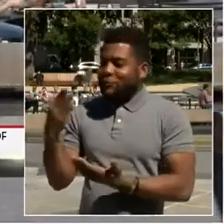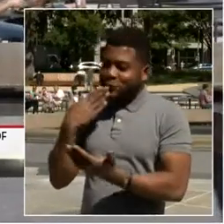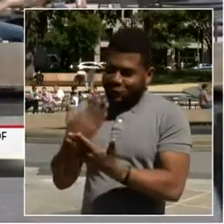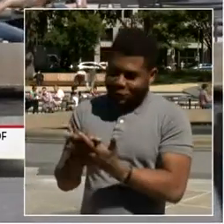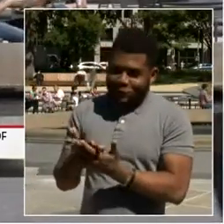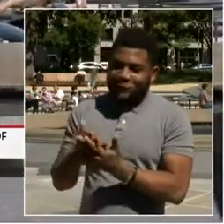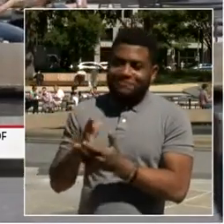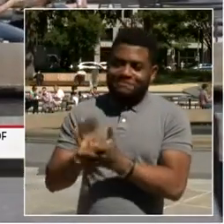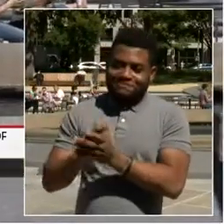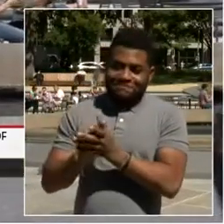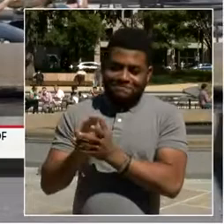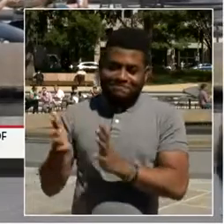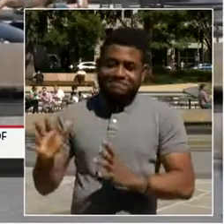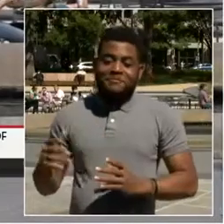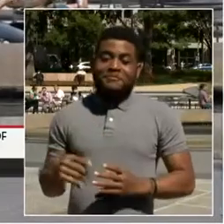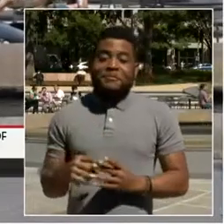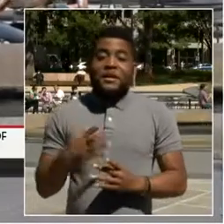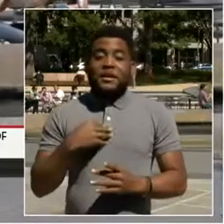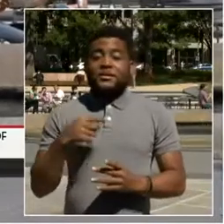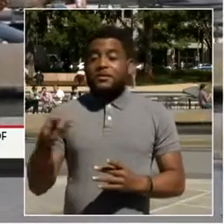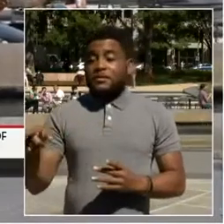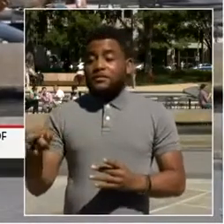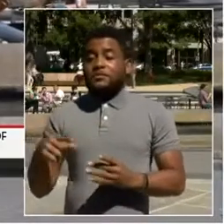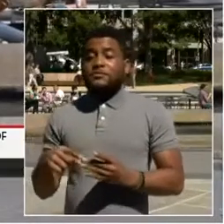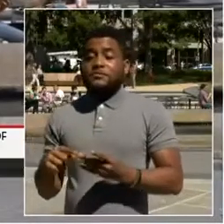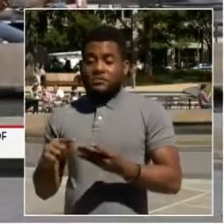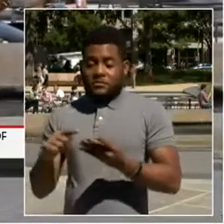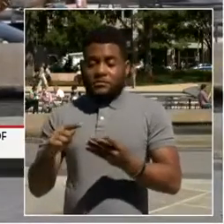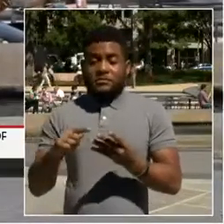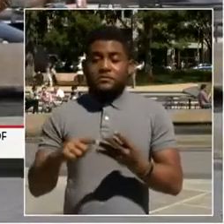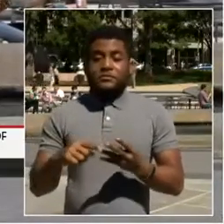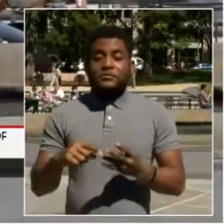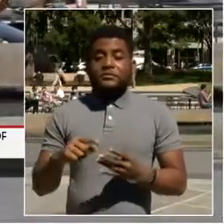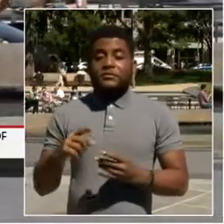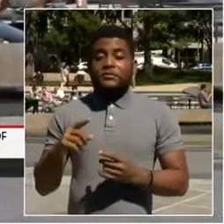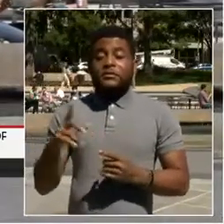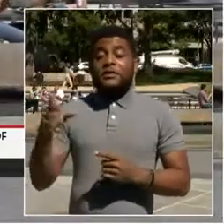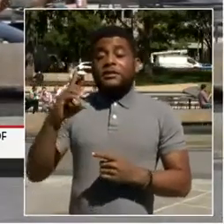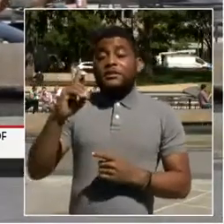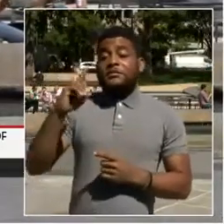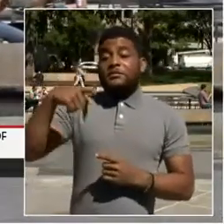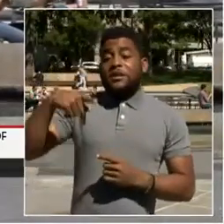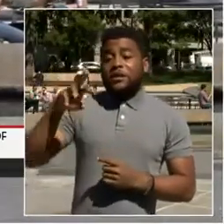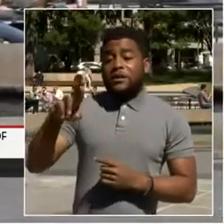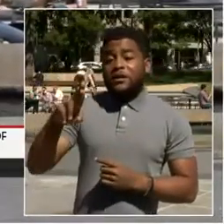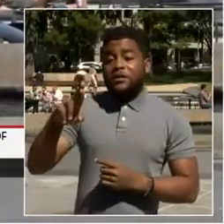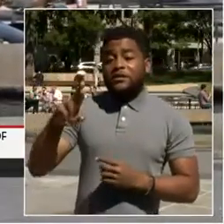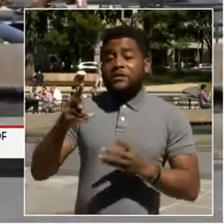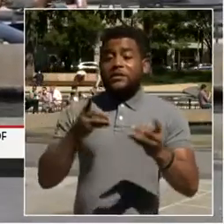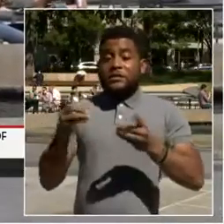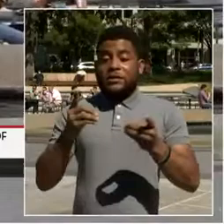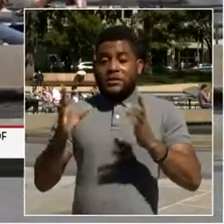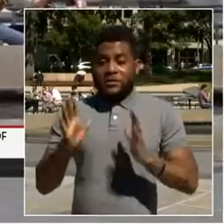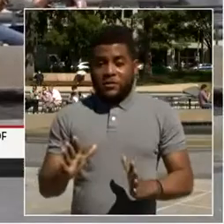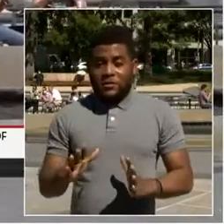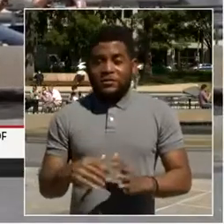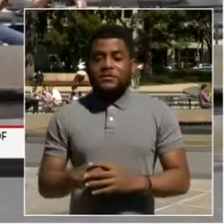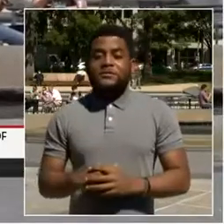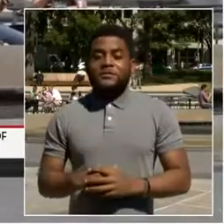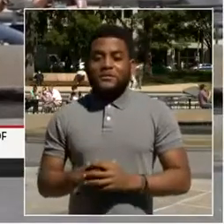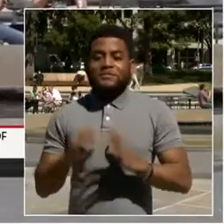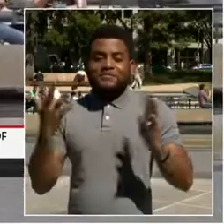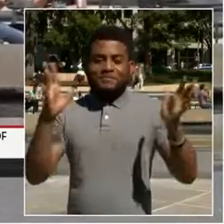And sitting next to him is equally suave, DPR Director Delano Hunter. Let's give them a round